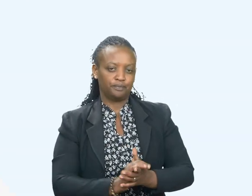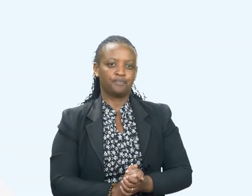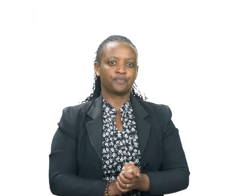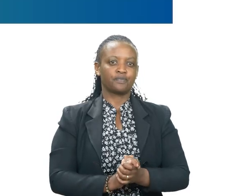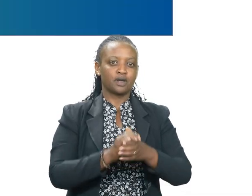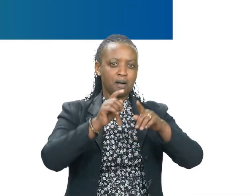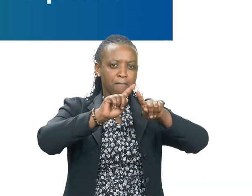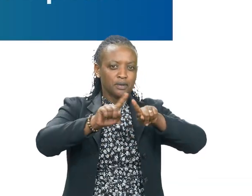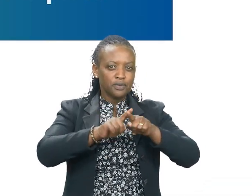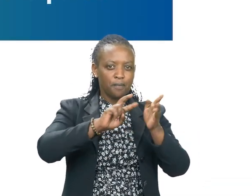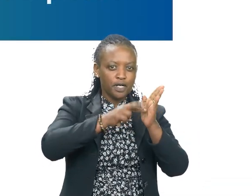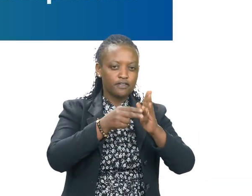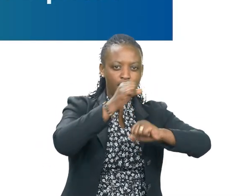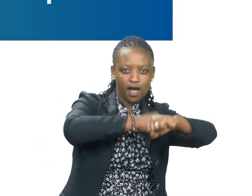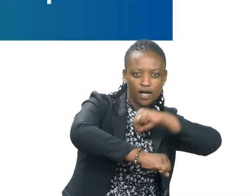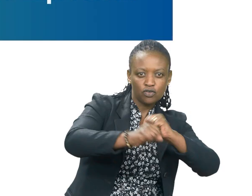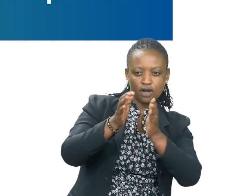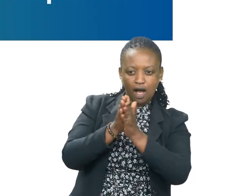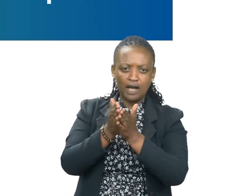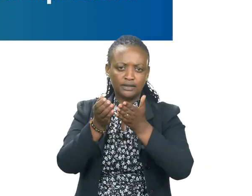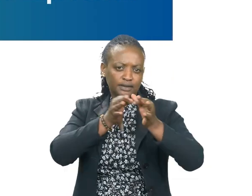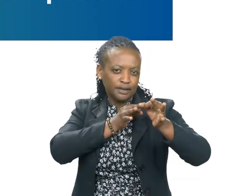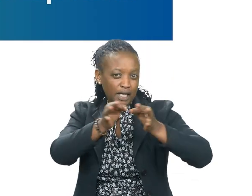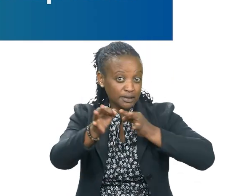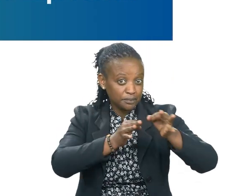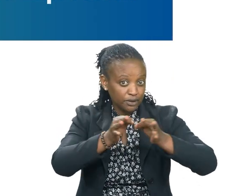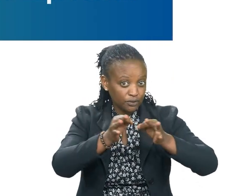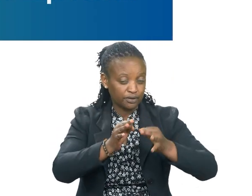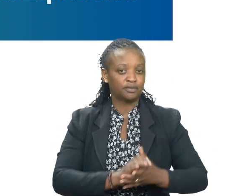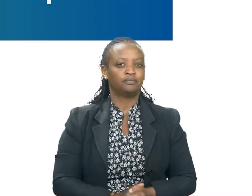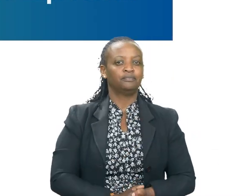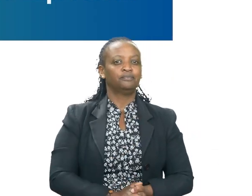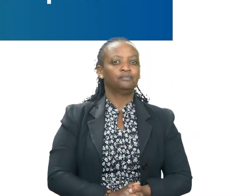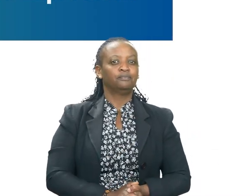motivation. Multiple means of action and expression.